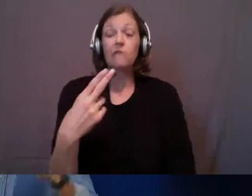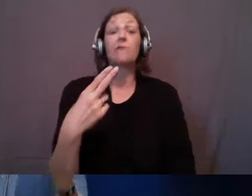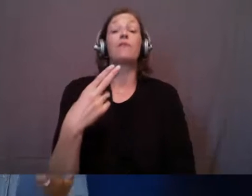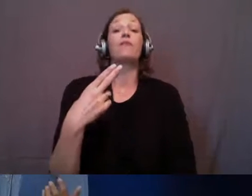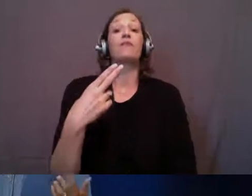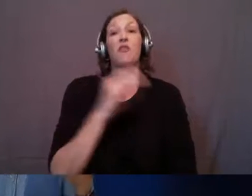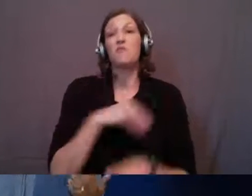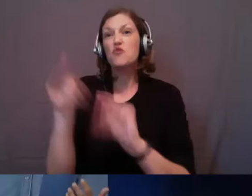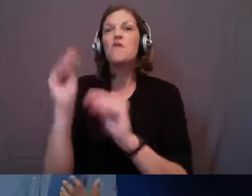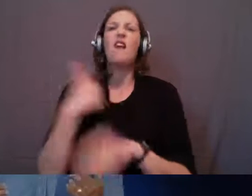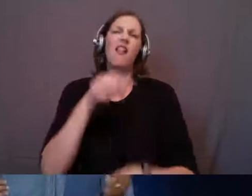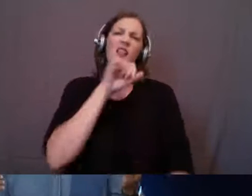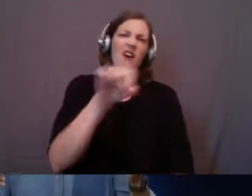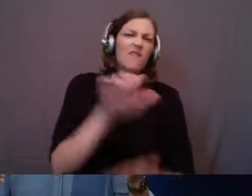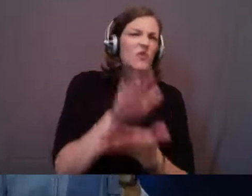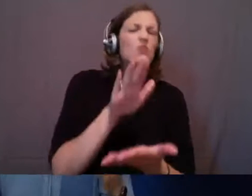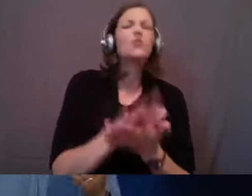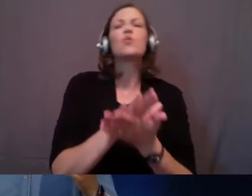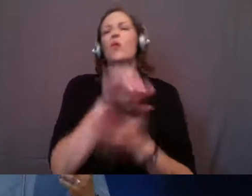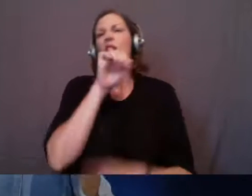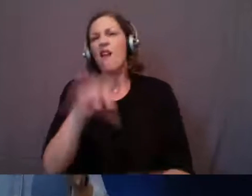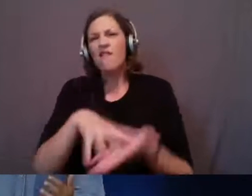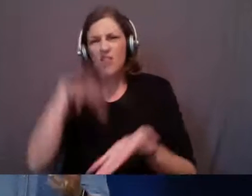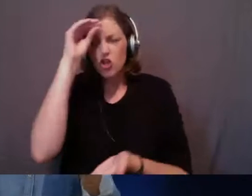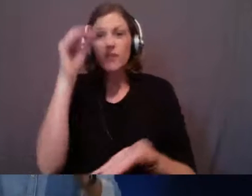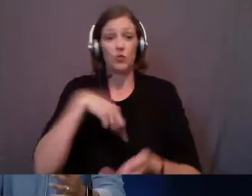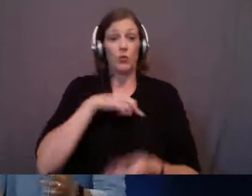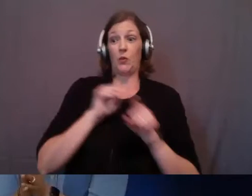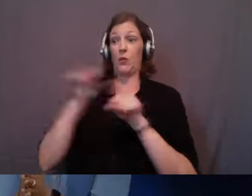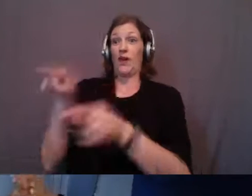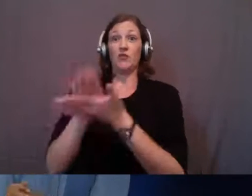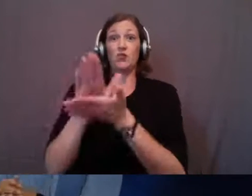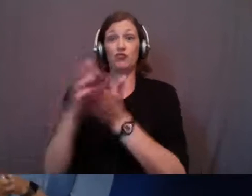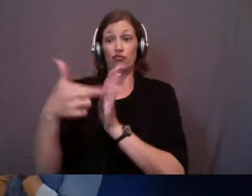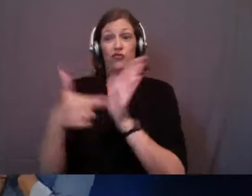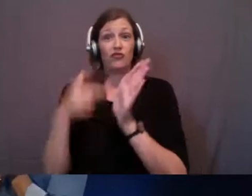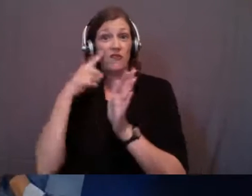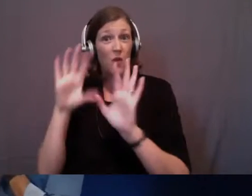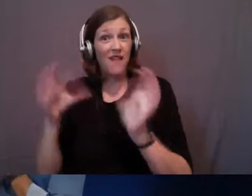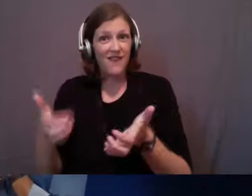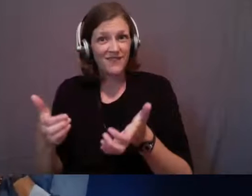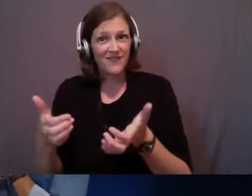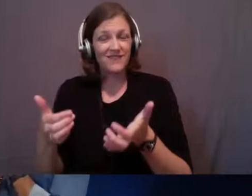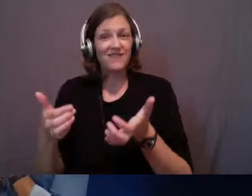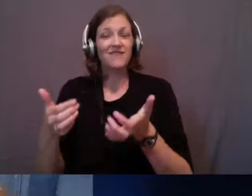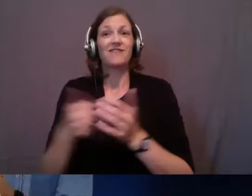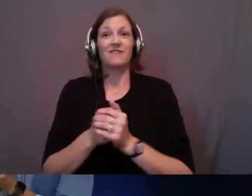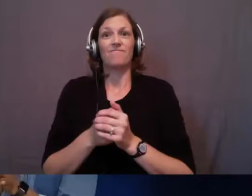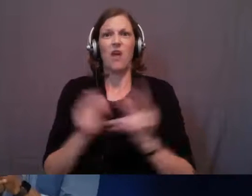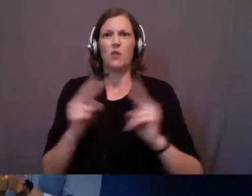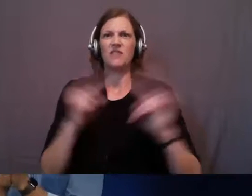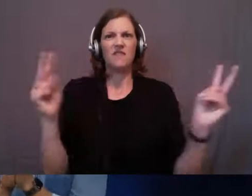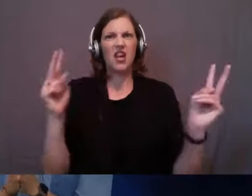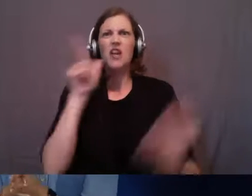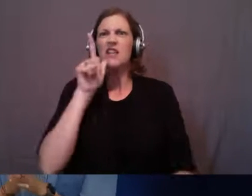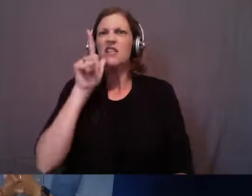I love school, and I love learning. And so my mom and I go to the school to register for classes, and I was very